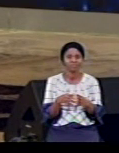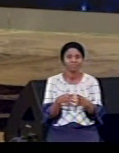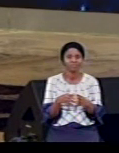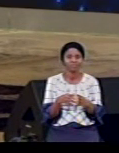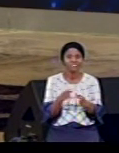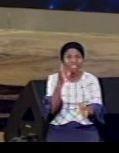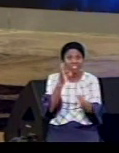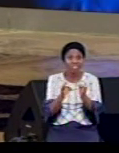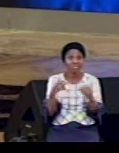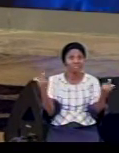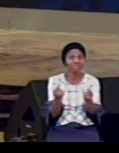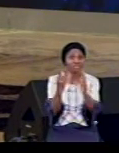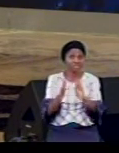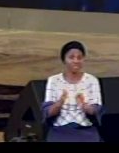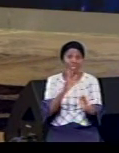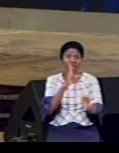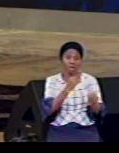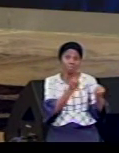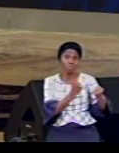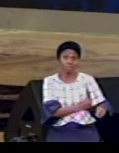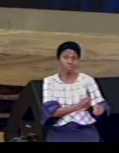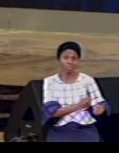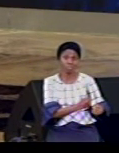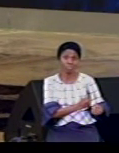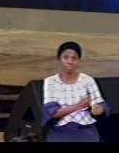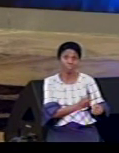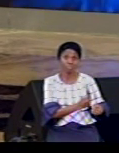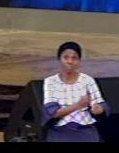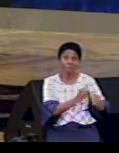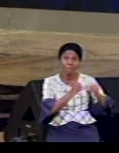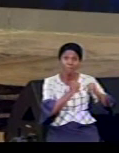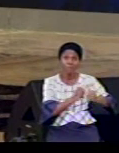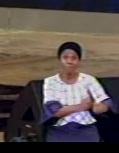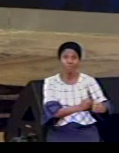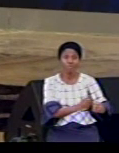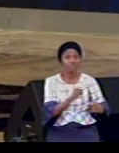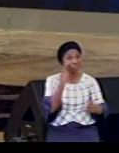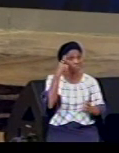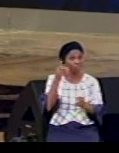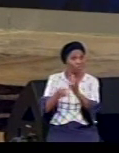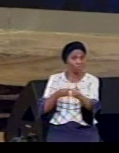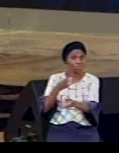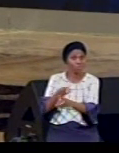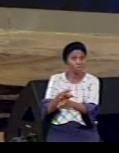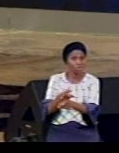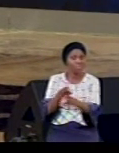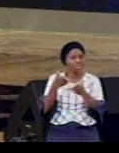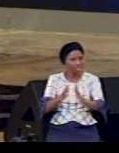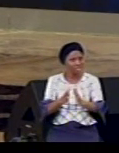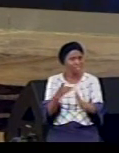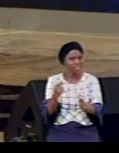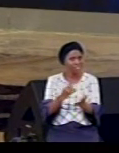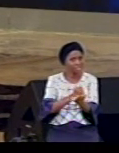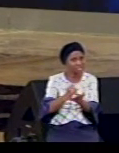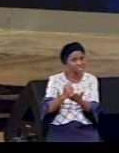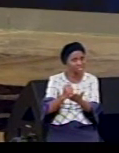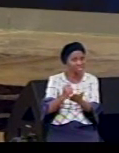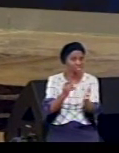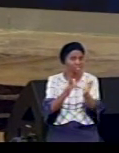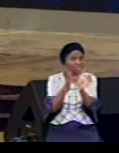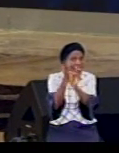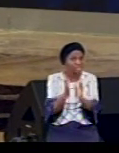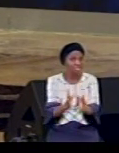If sinners are bold for the world, let the saints be